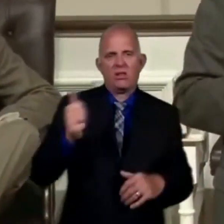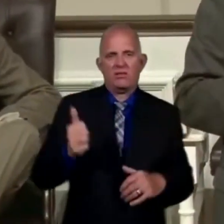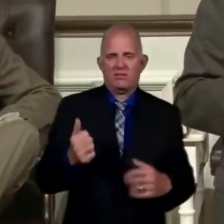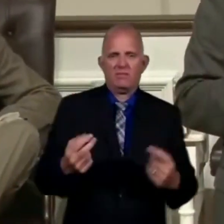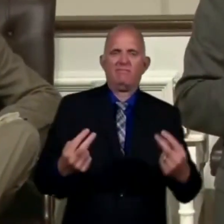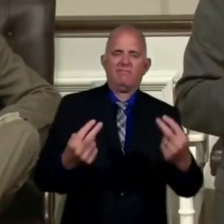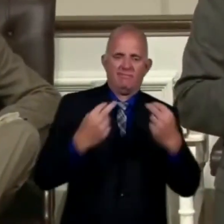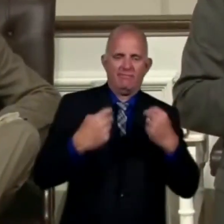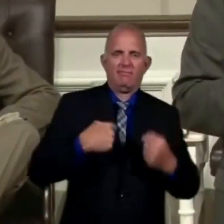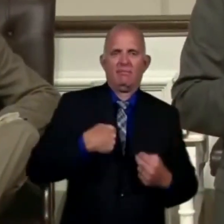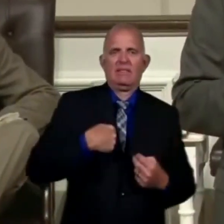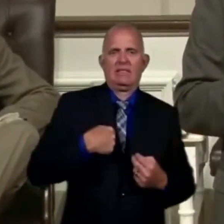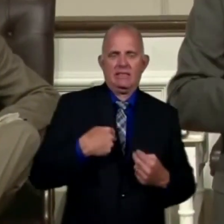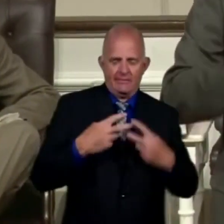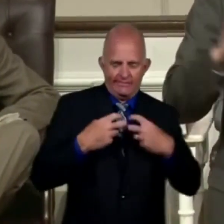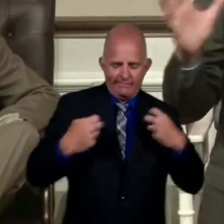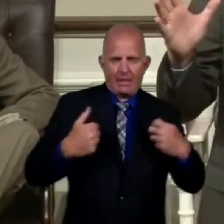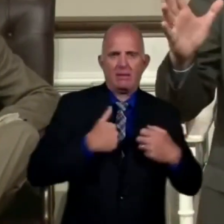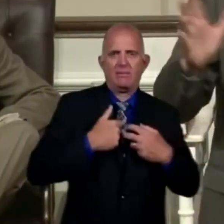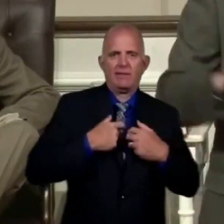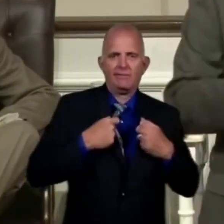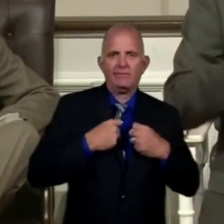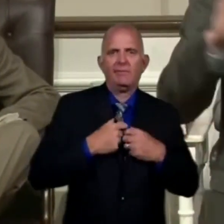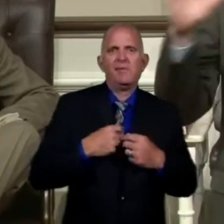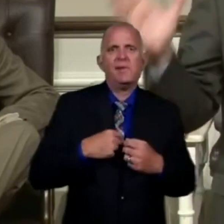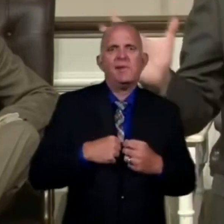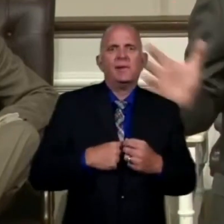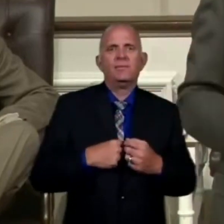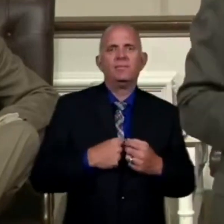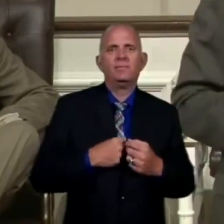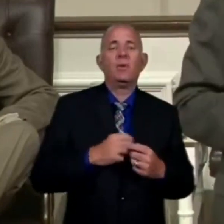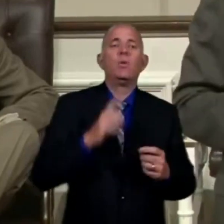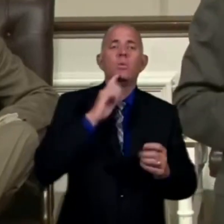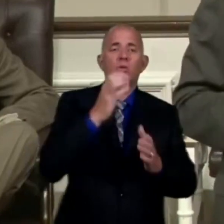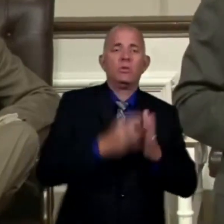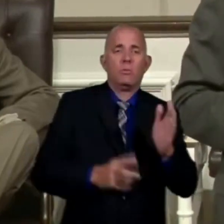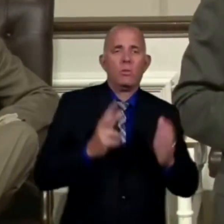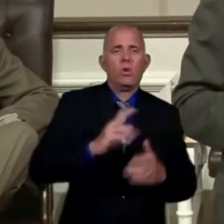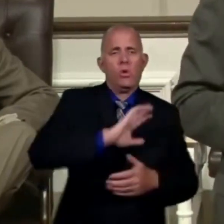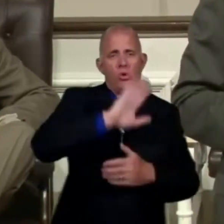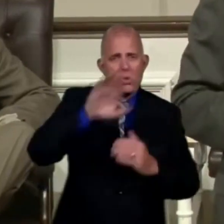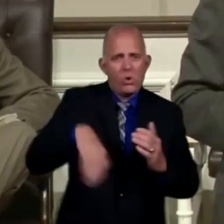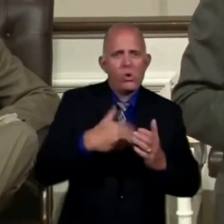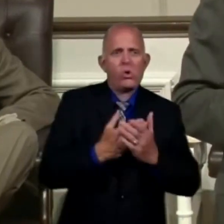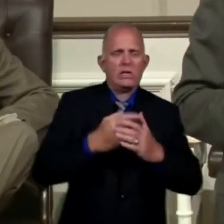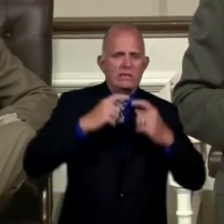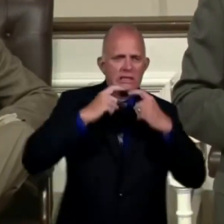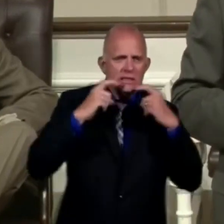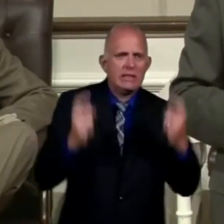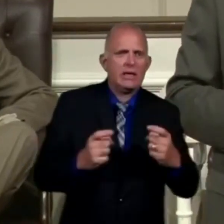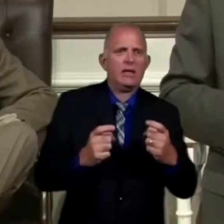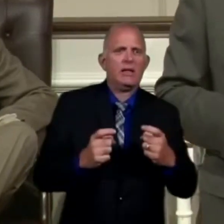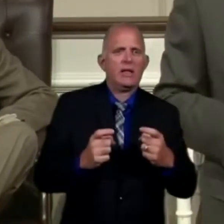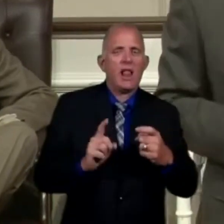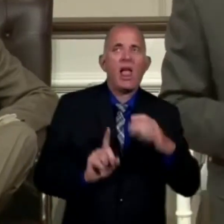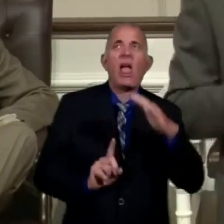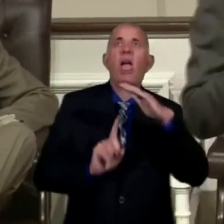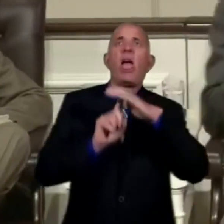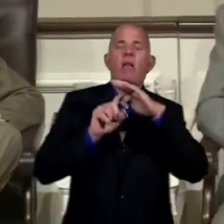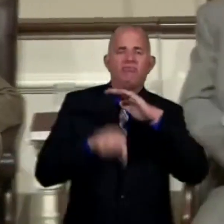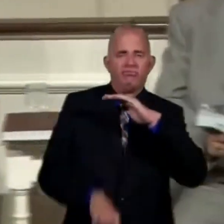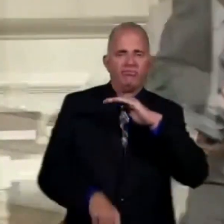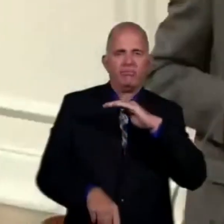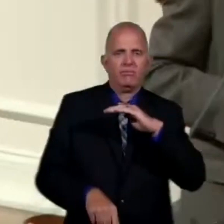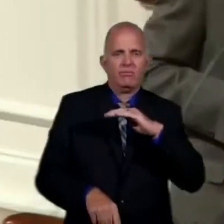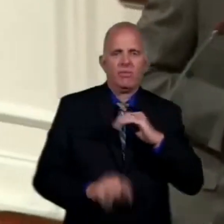yourself too. In chapter 3, he said, for all have sinned and come short of the glory of God. Everybody's a sinner. Chapters 4